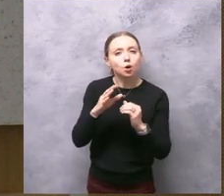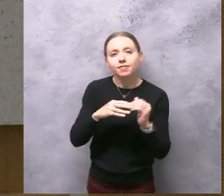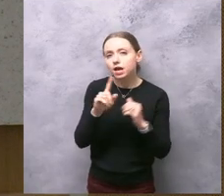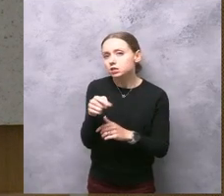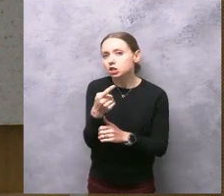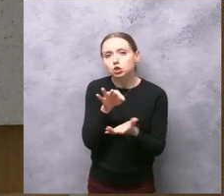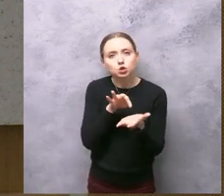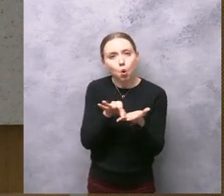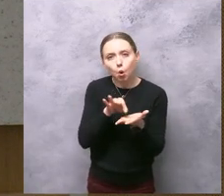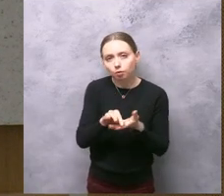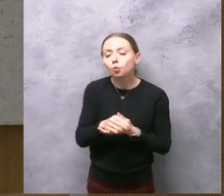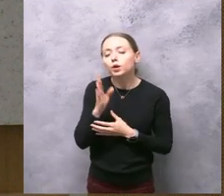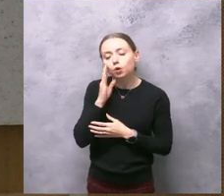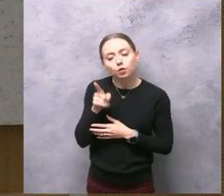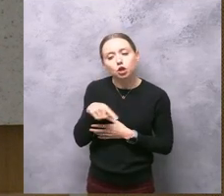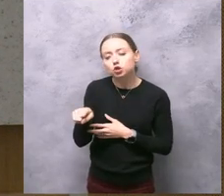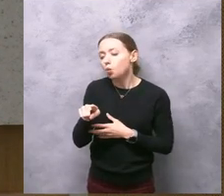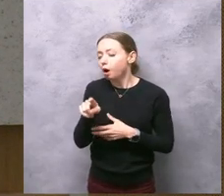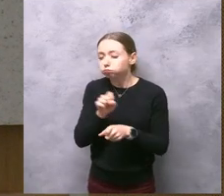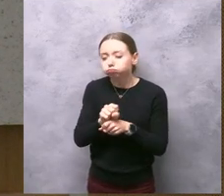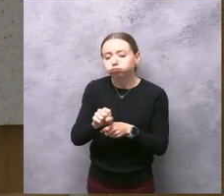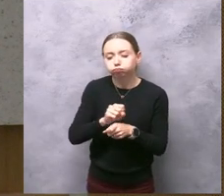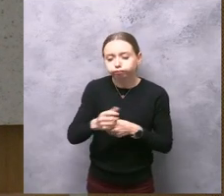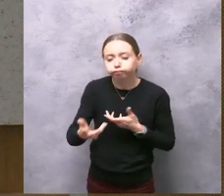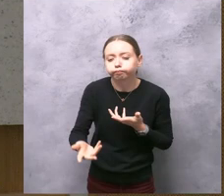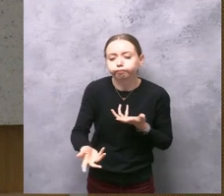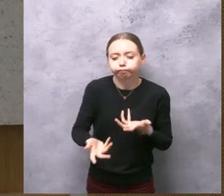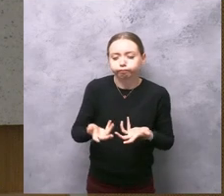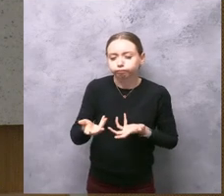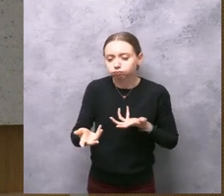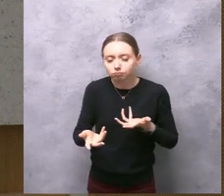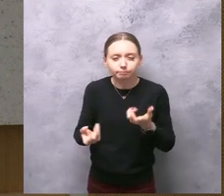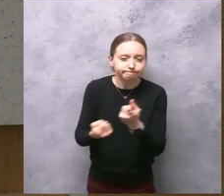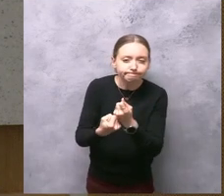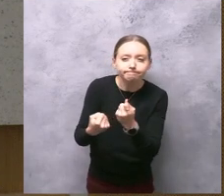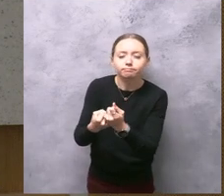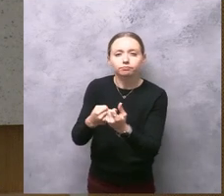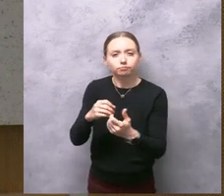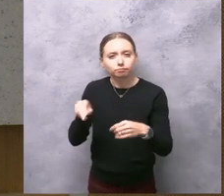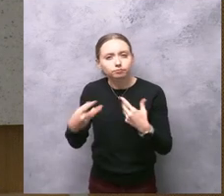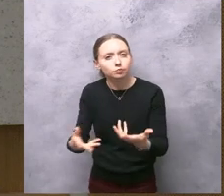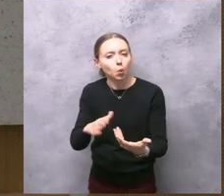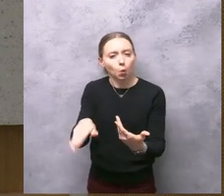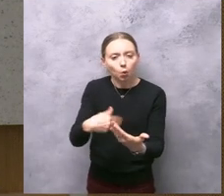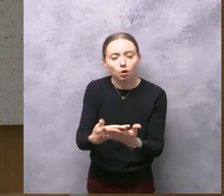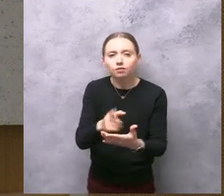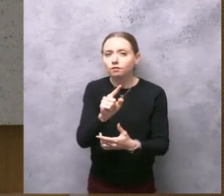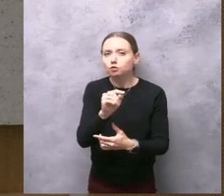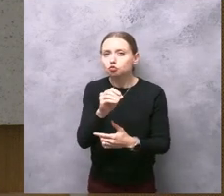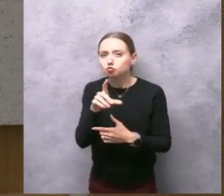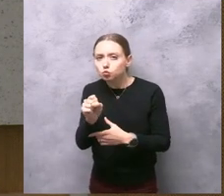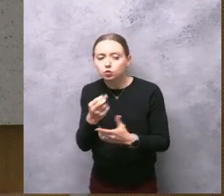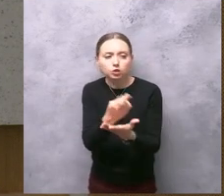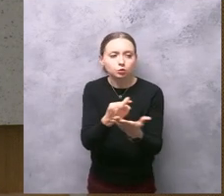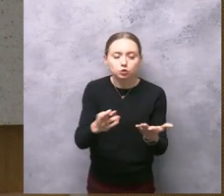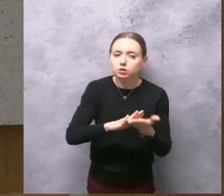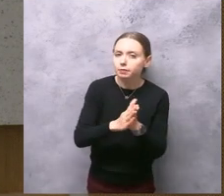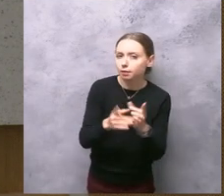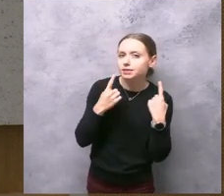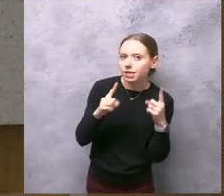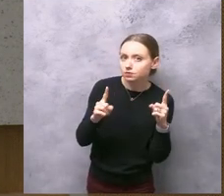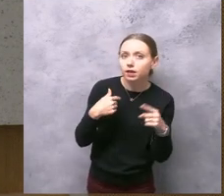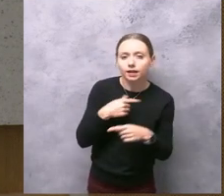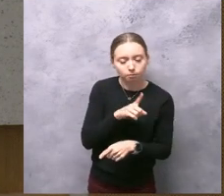them, and you're giving them all the tools and resources they need to be successful, and I have no doubt that they will be. But know that